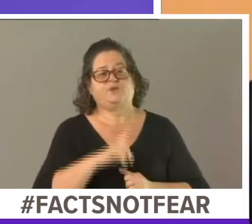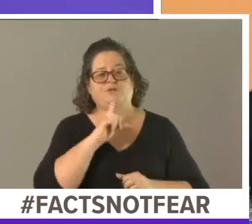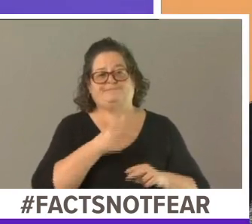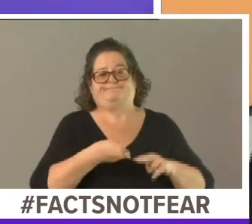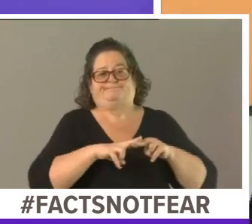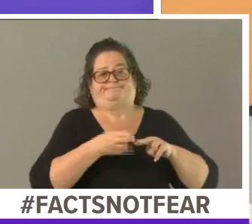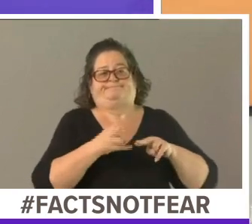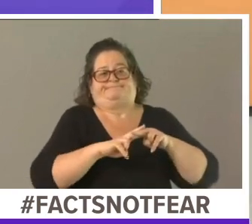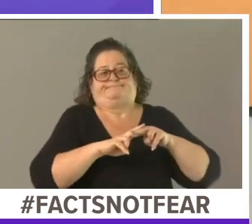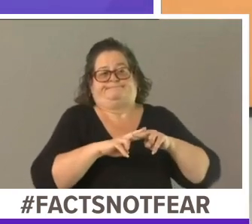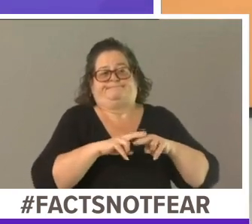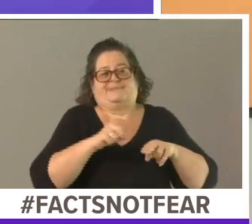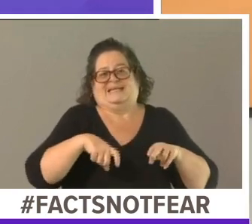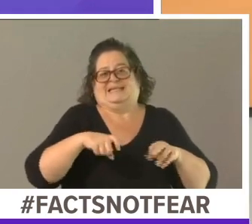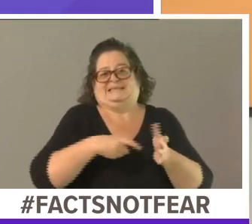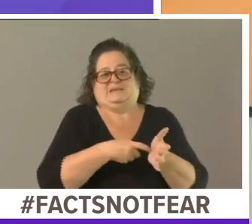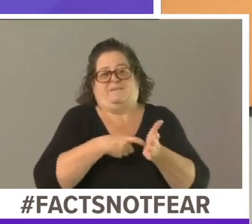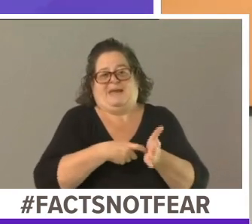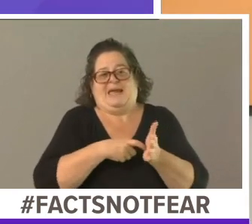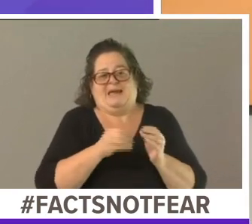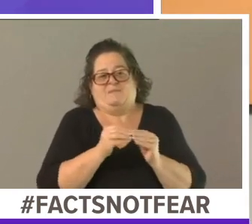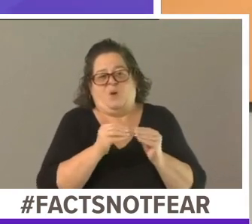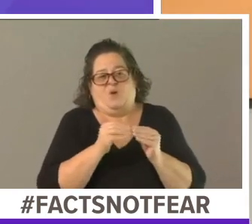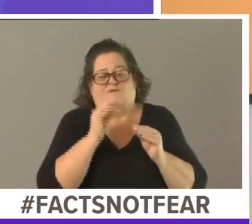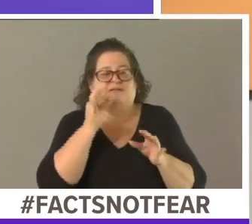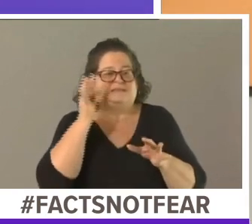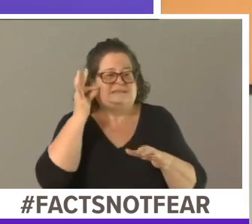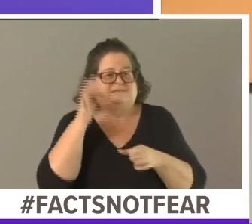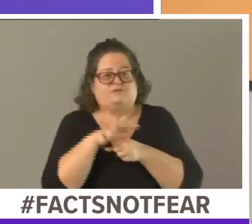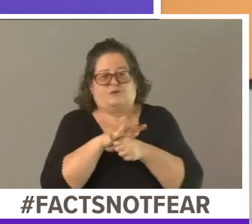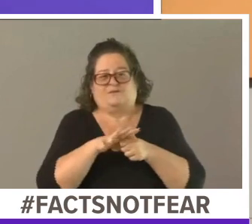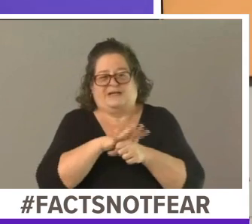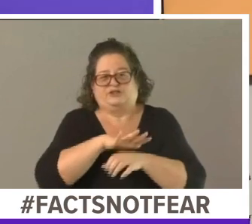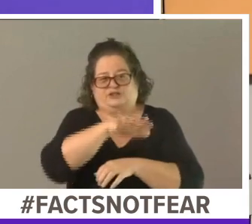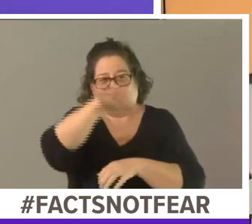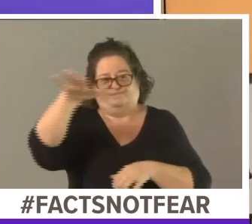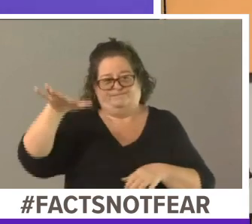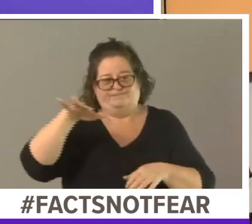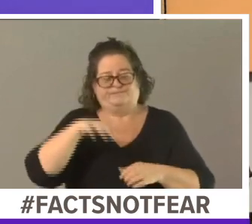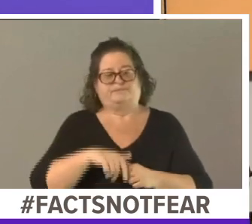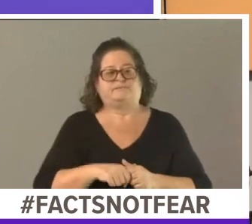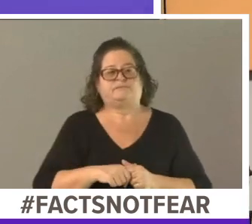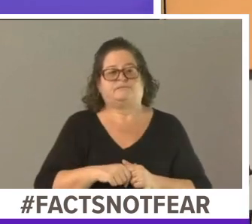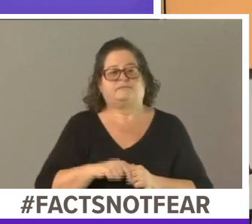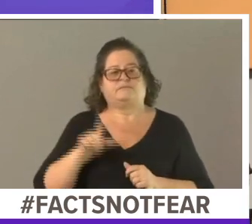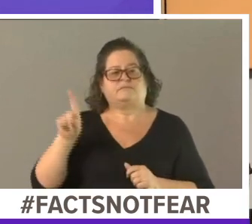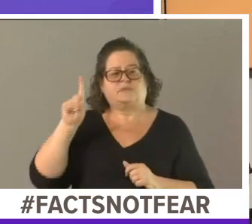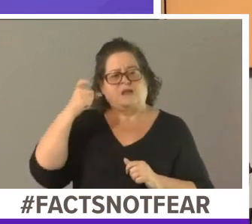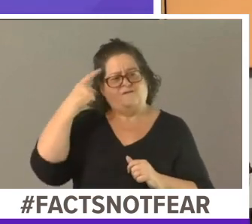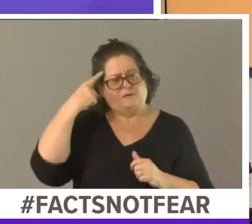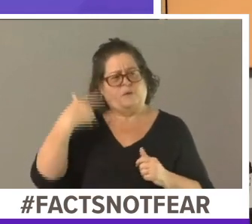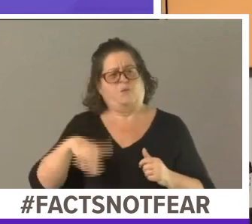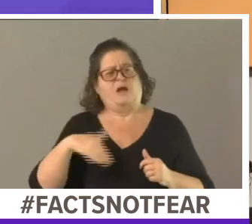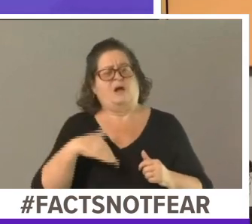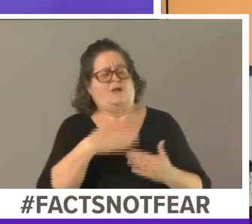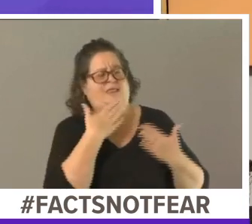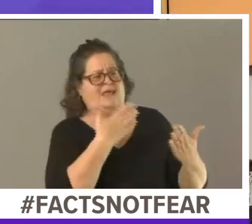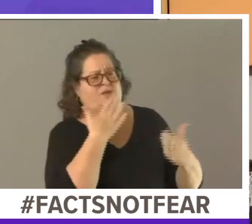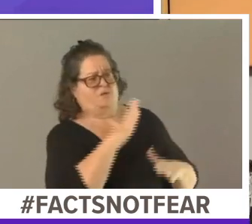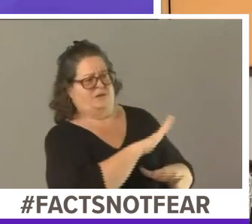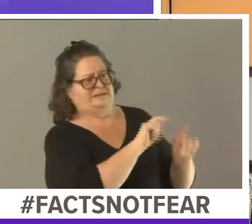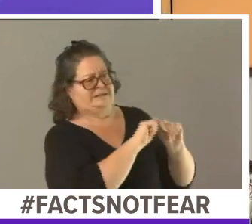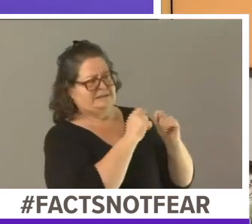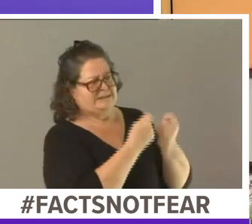Guard and DEMA. And boy, you all and your team have been on every front throughout the pandemic, and very grateful